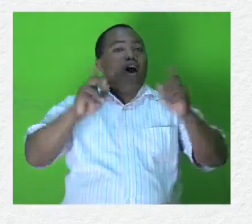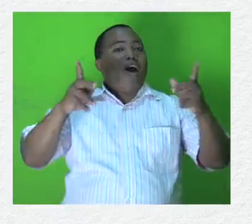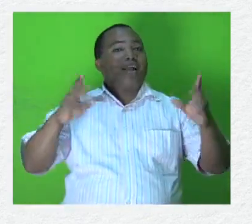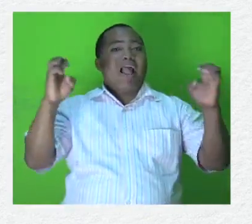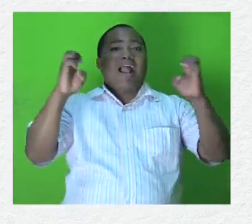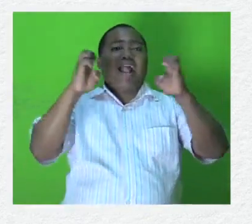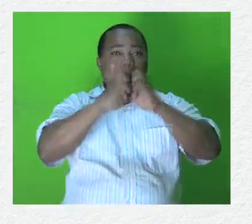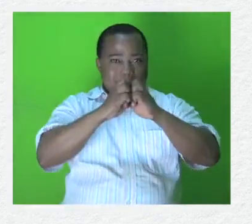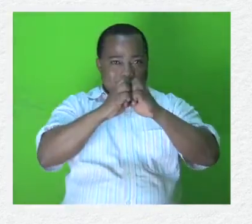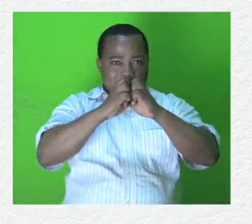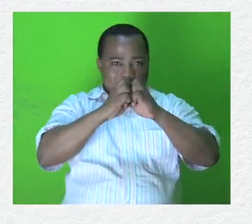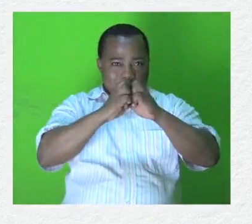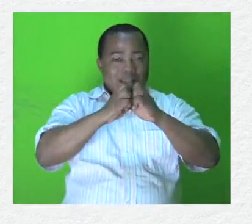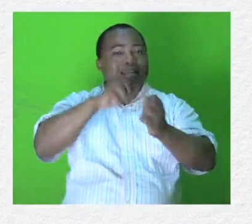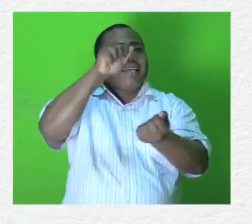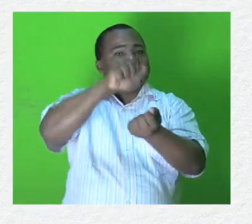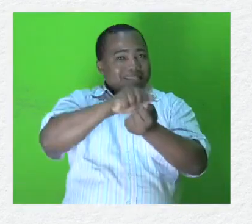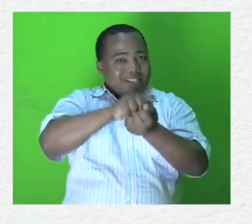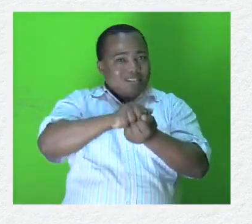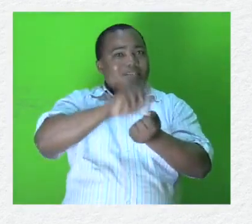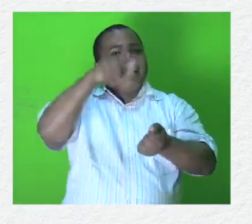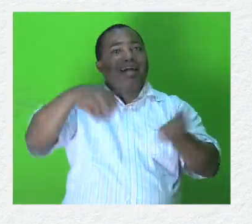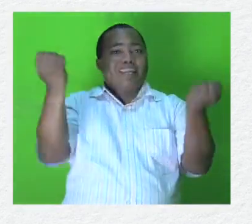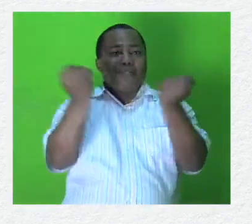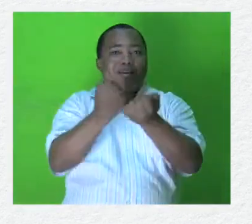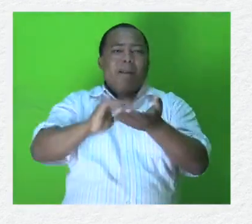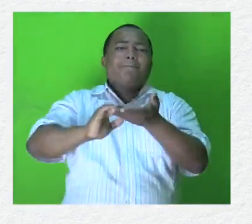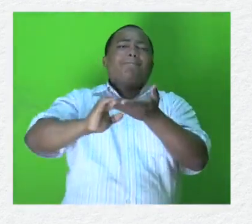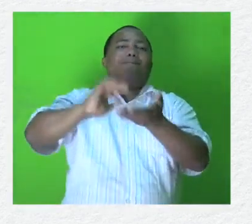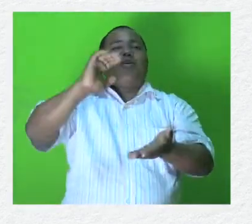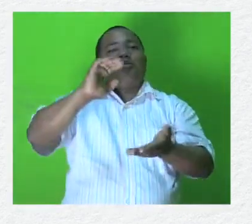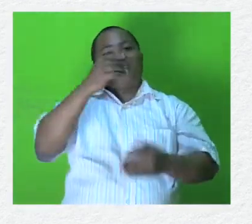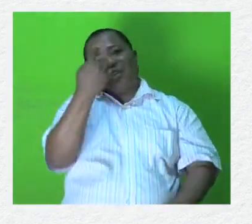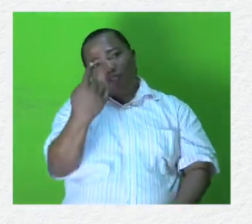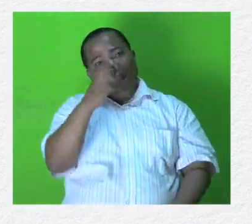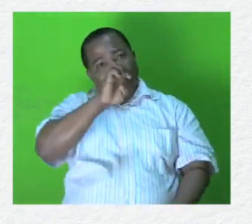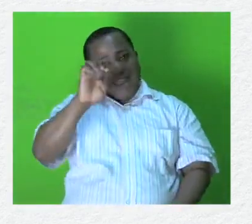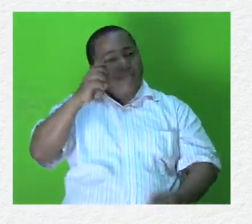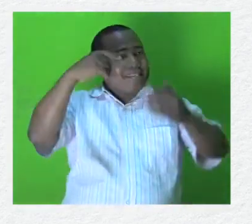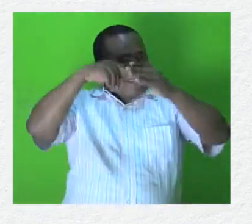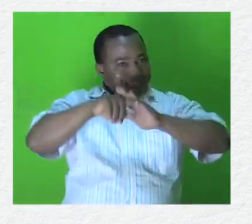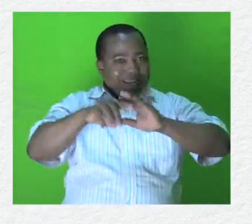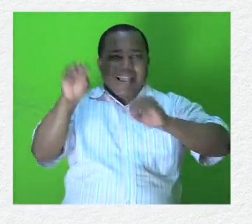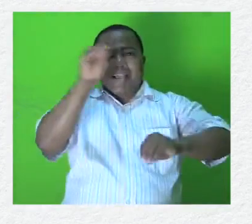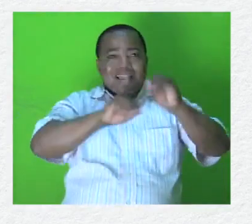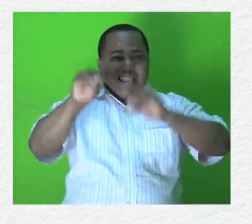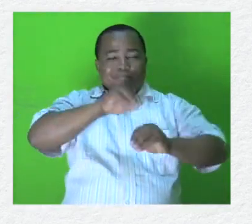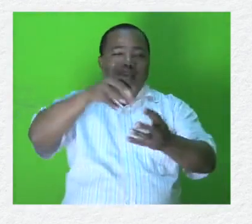A compound is a pure substance that's made up of more than one element in a